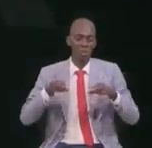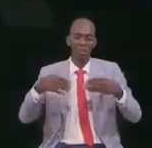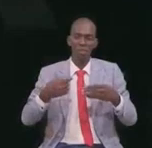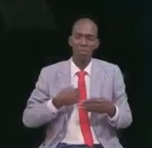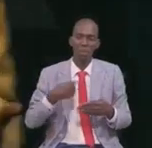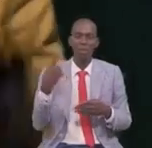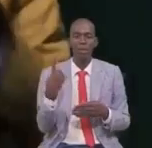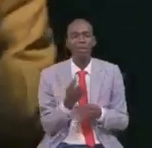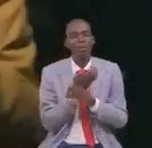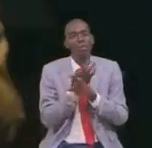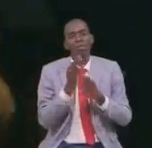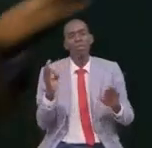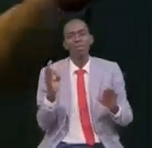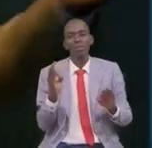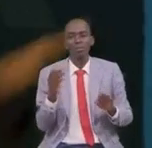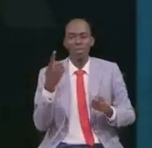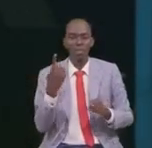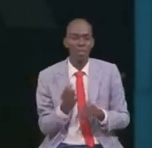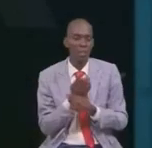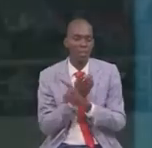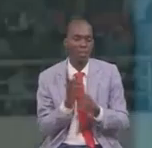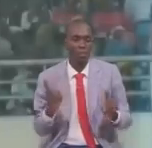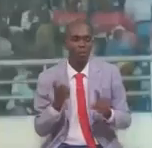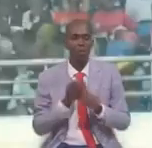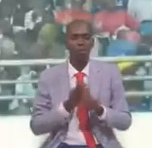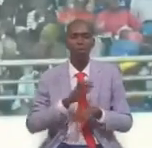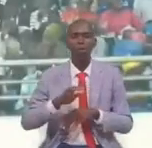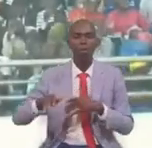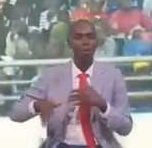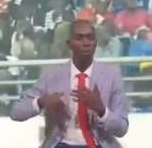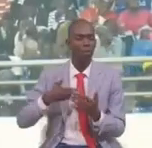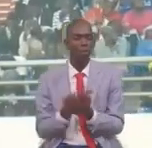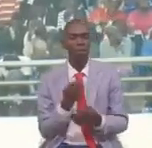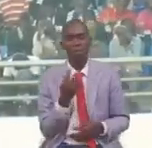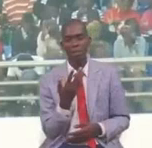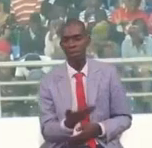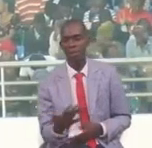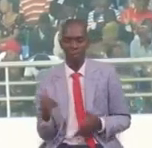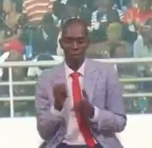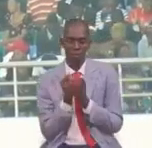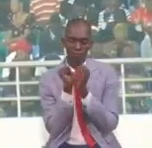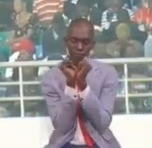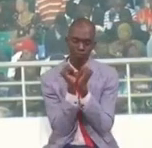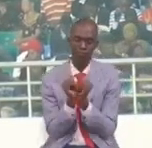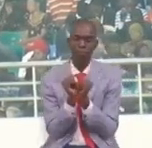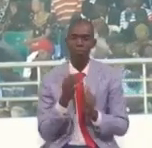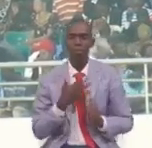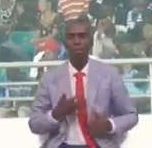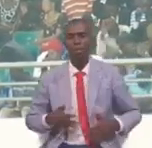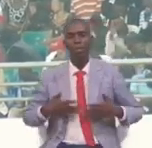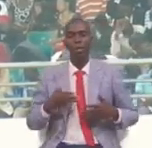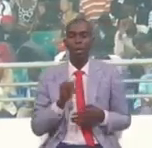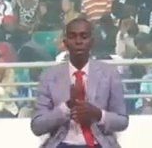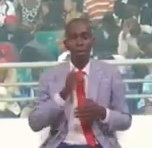freedom, the deliverance from all those sins that bound my life. I